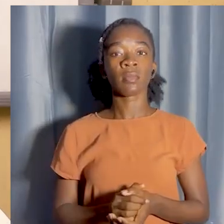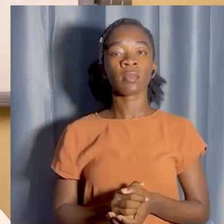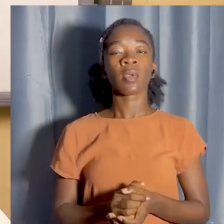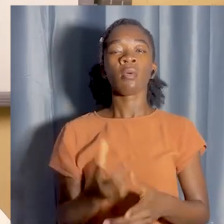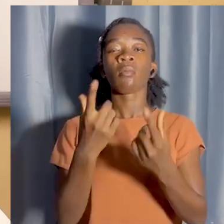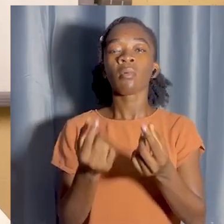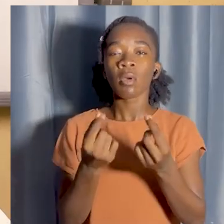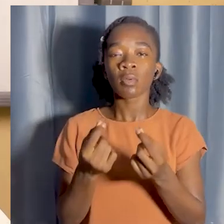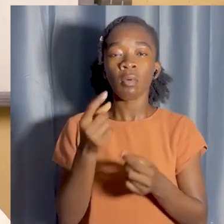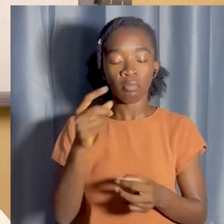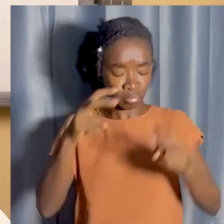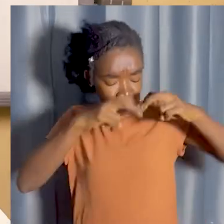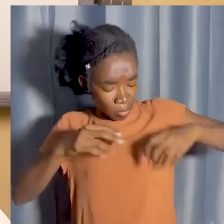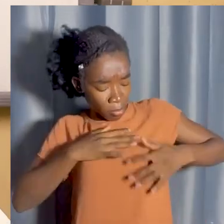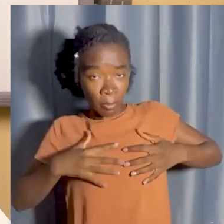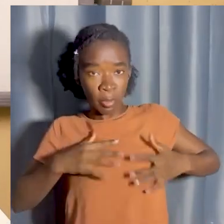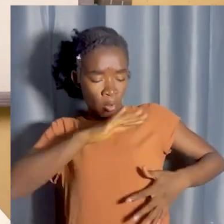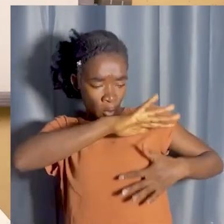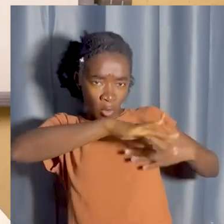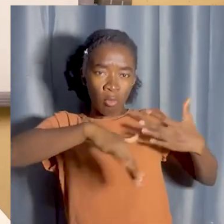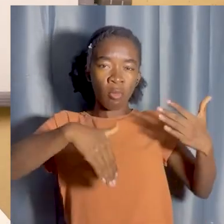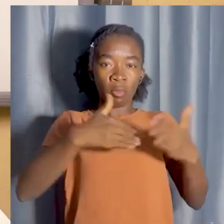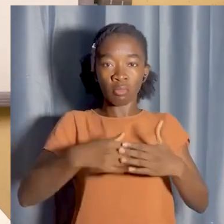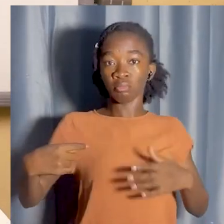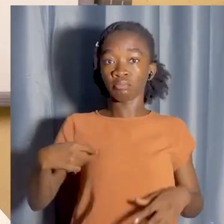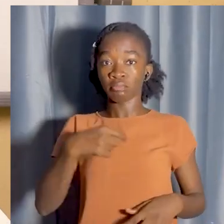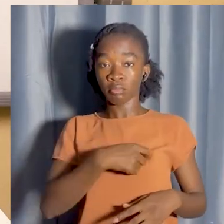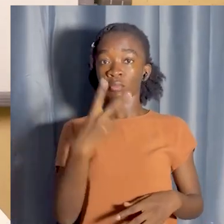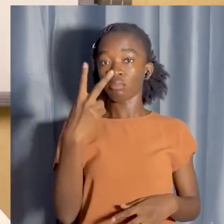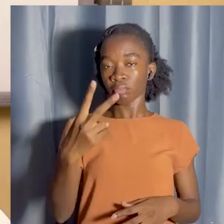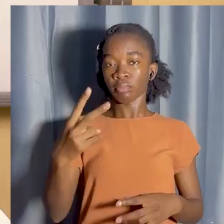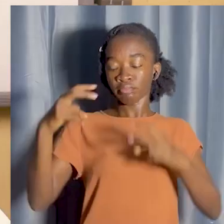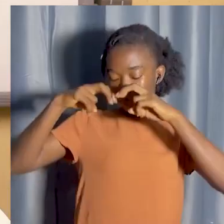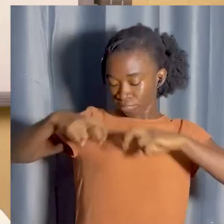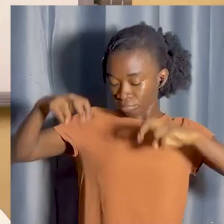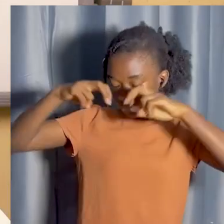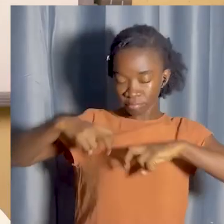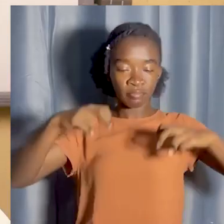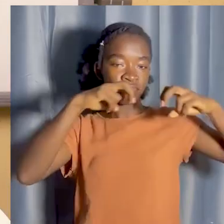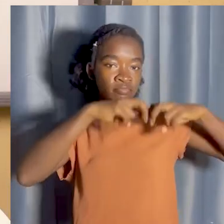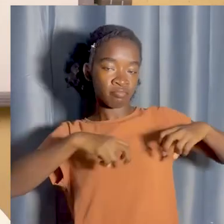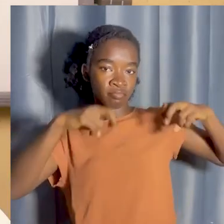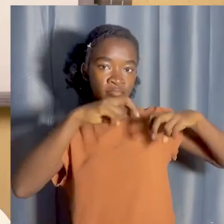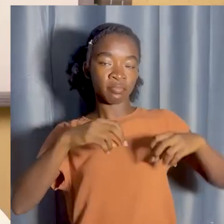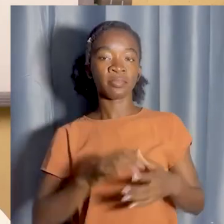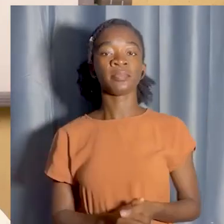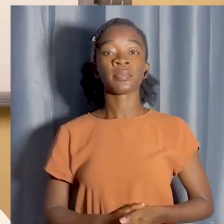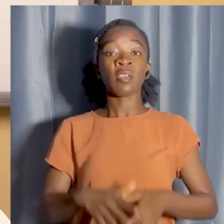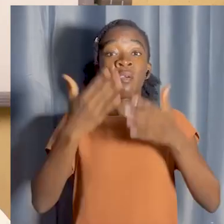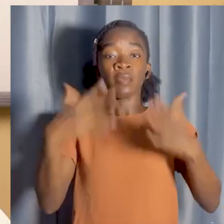the entire breast, both sides, and see if there are any changes. Once you've done that, then the next thing to do is to lie